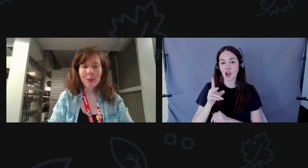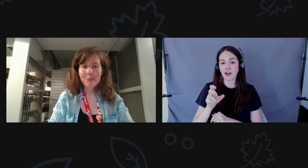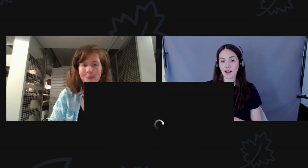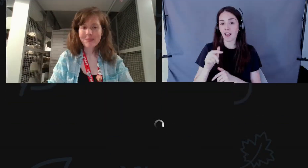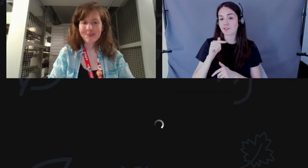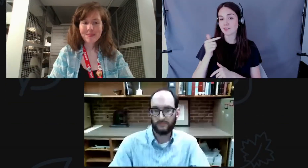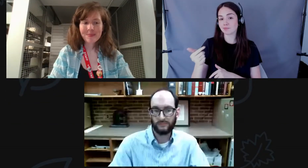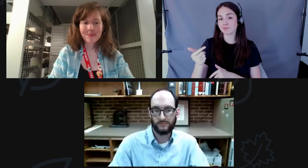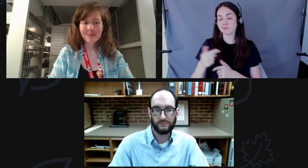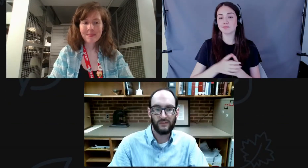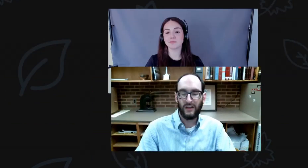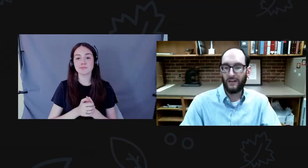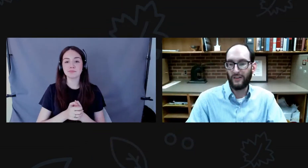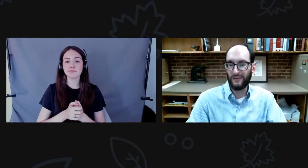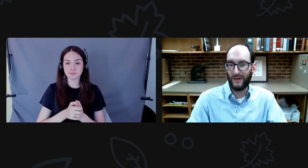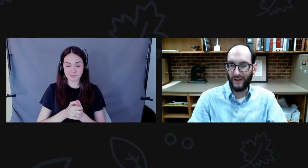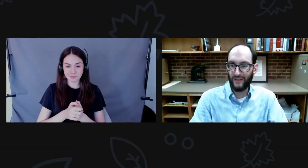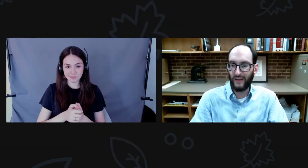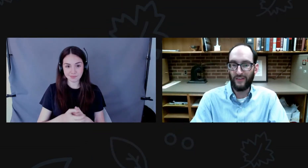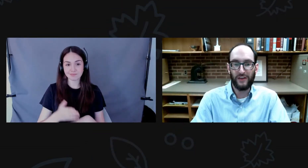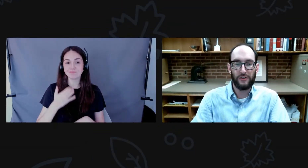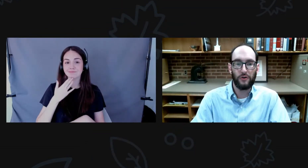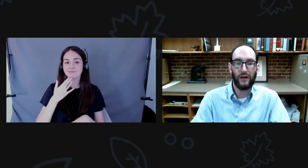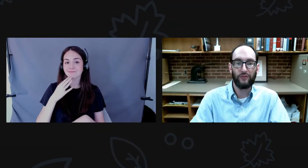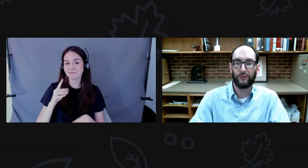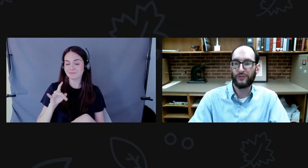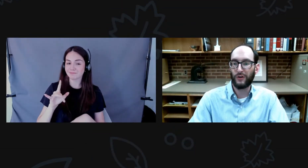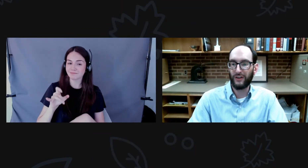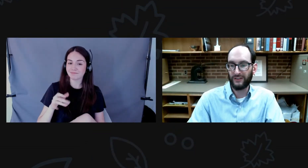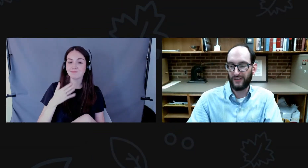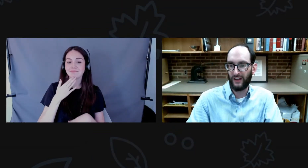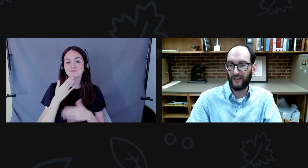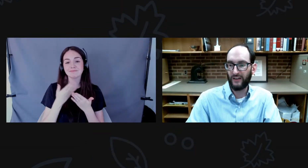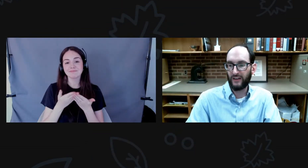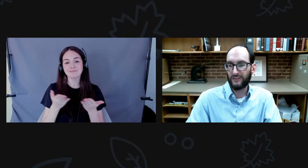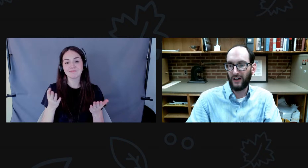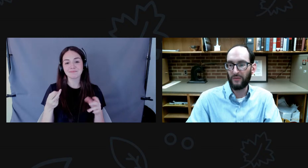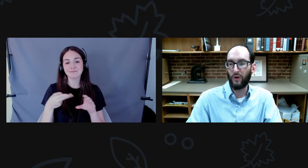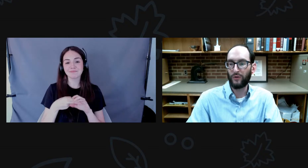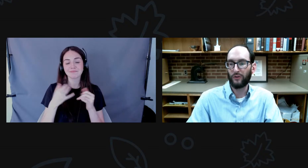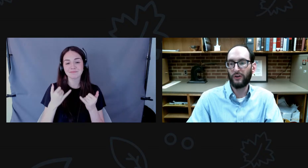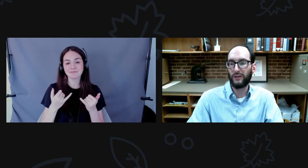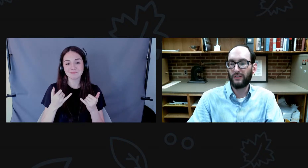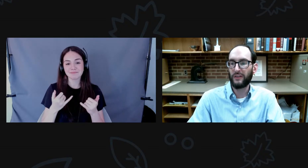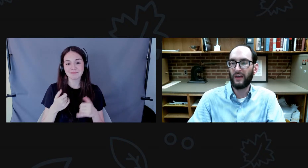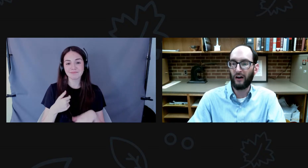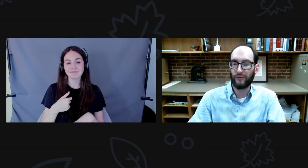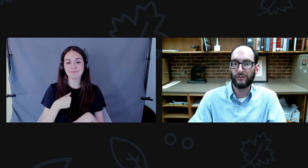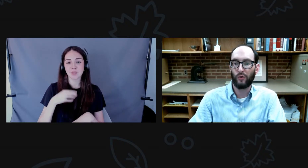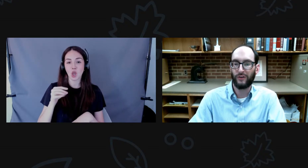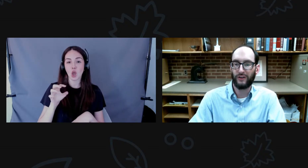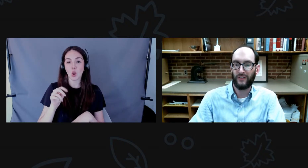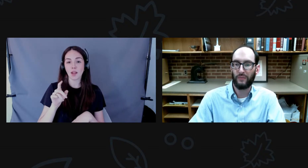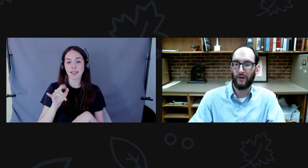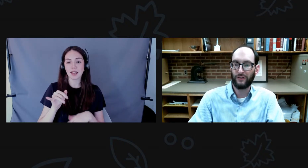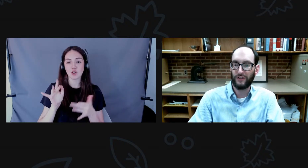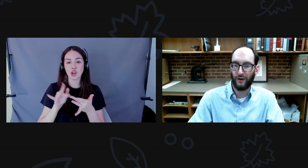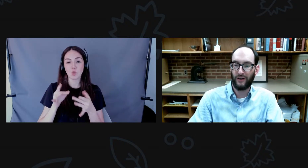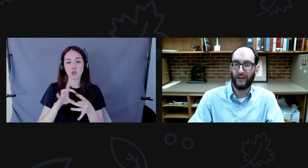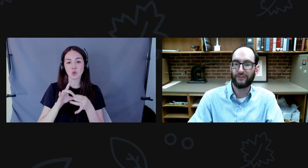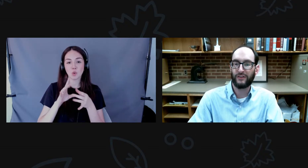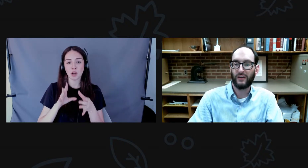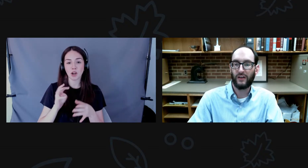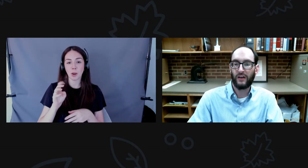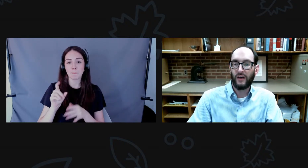away, Owen. Thank you, Maddie, and thank you everyone for joining us today. I am Owen Lurie, the Outreach Coordinator at the Maryland